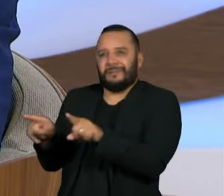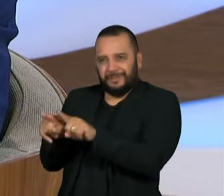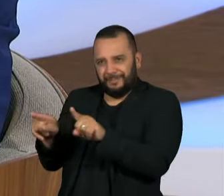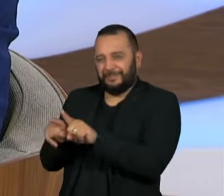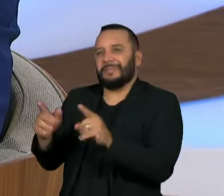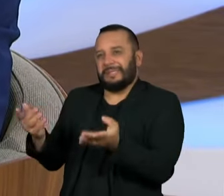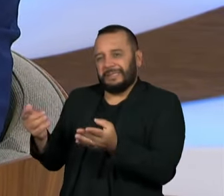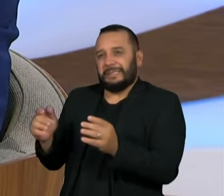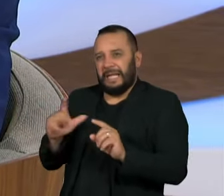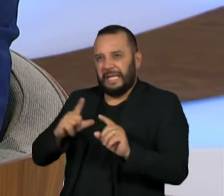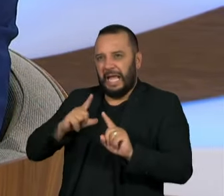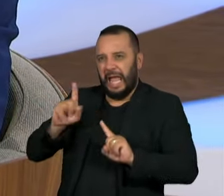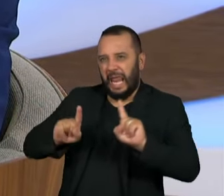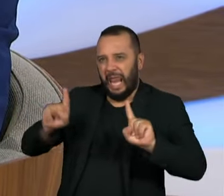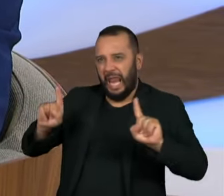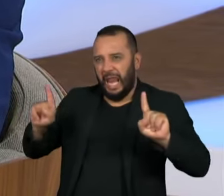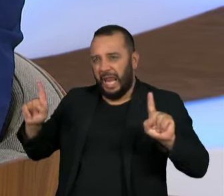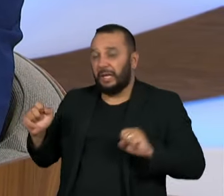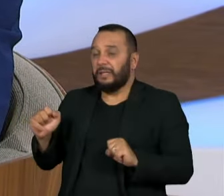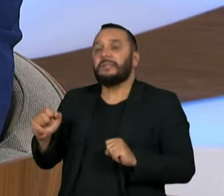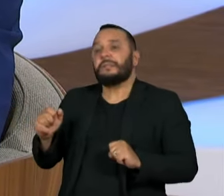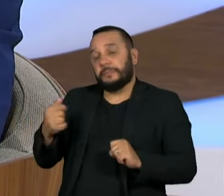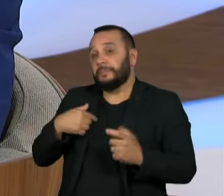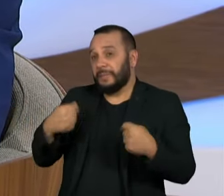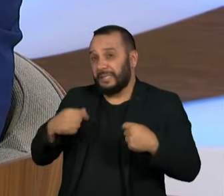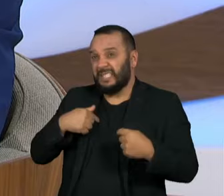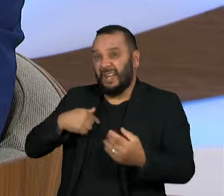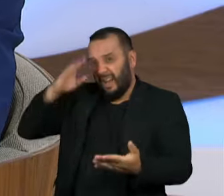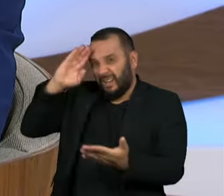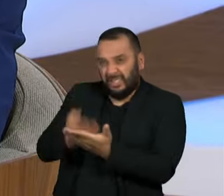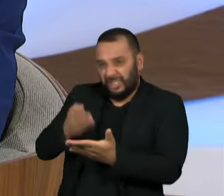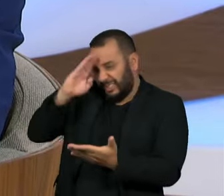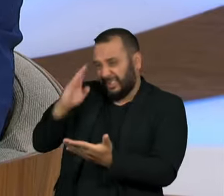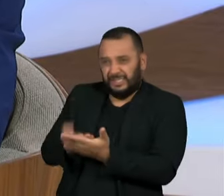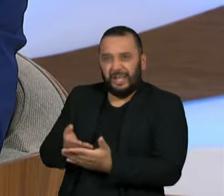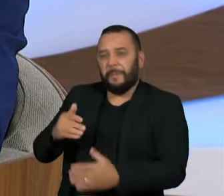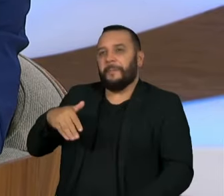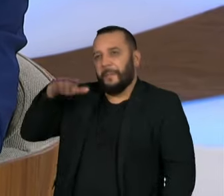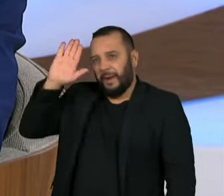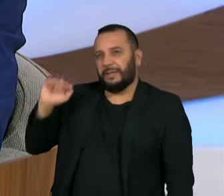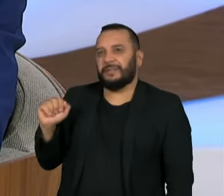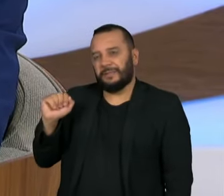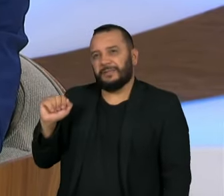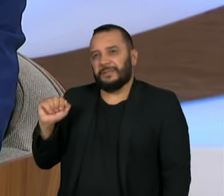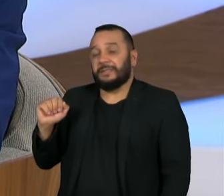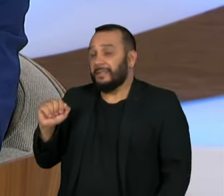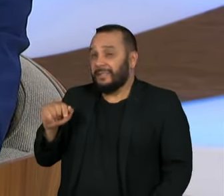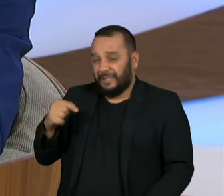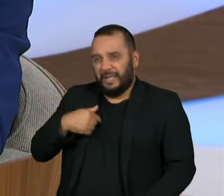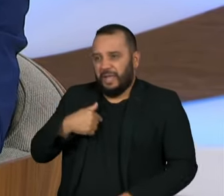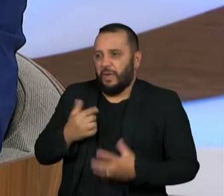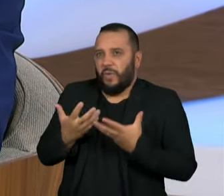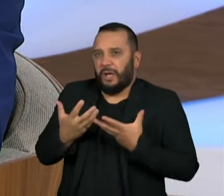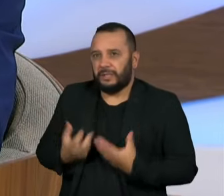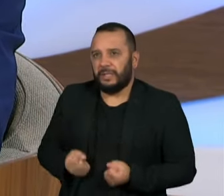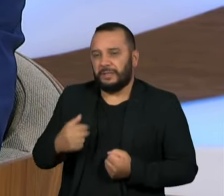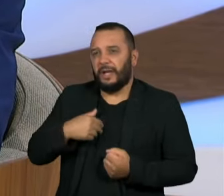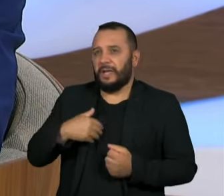They couldn't help but believe increasingly that winning admission, their